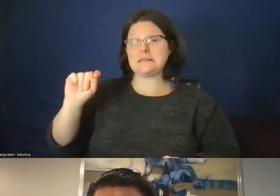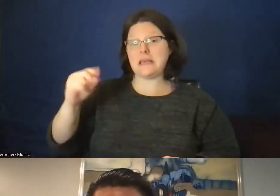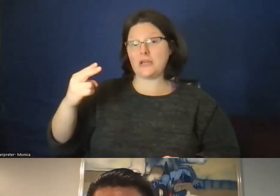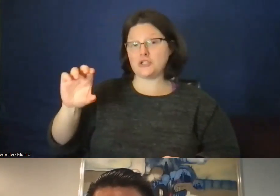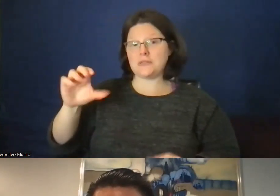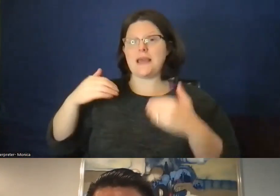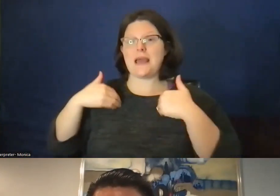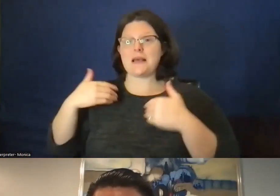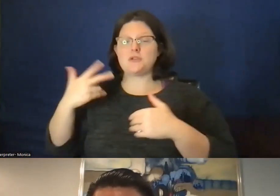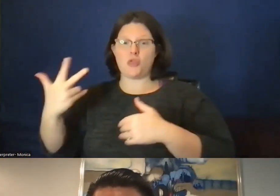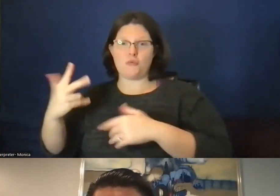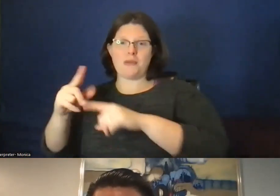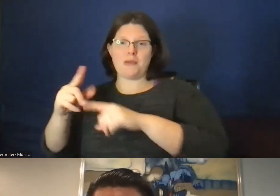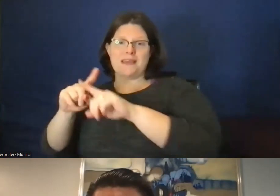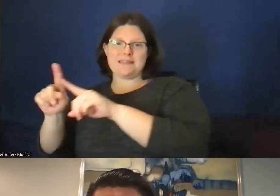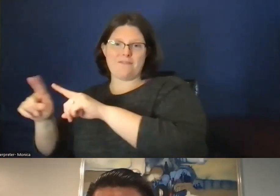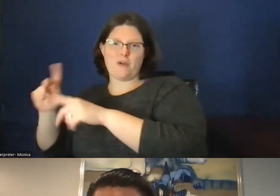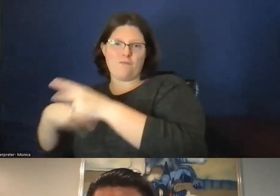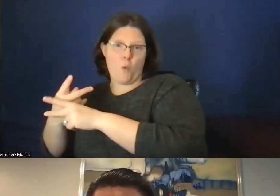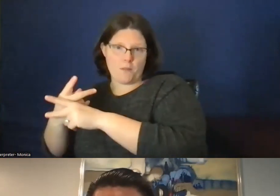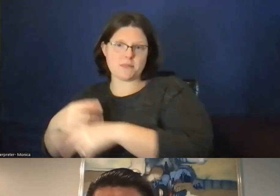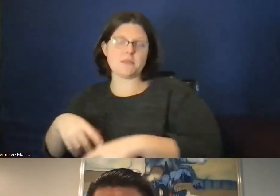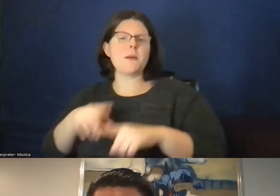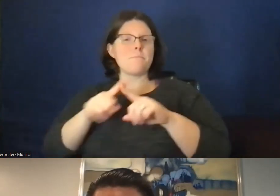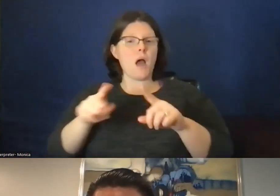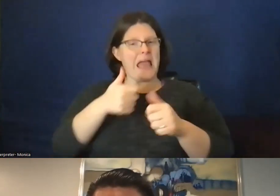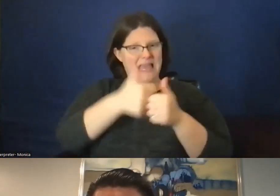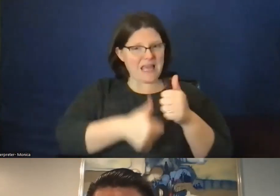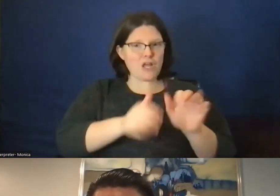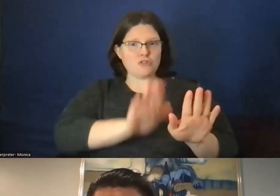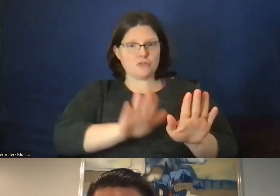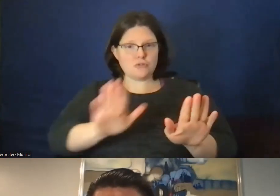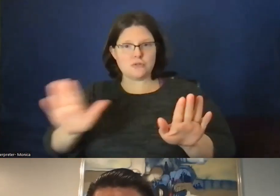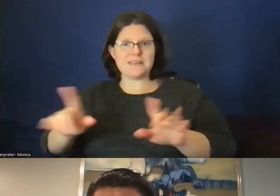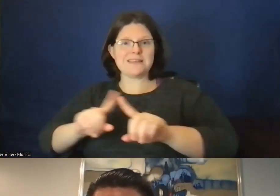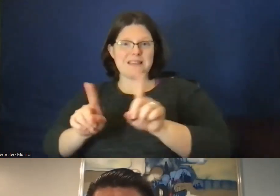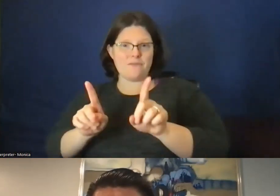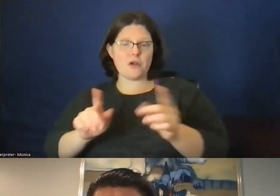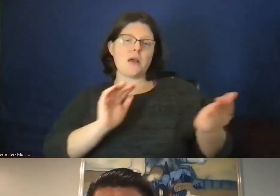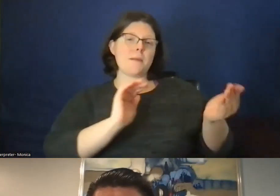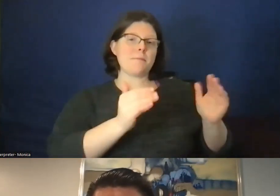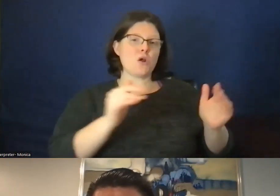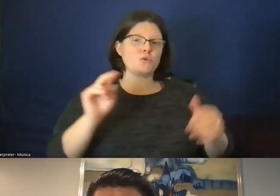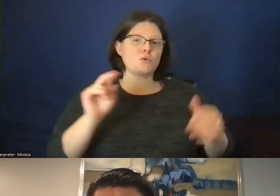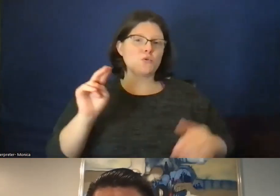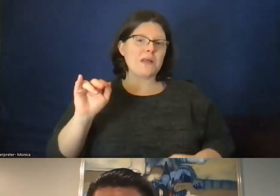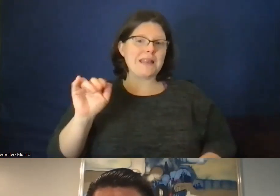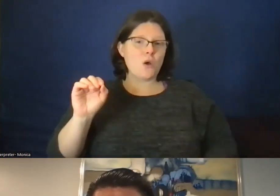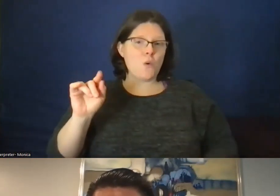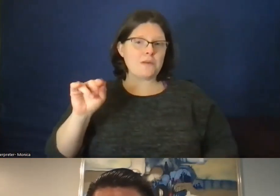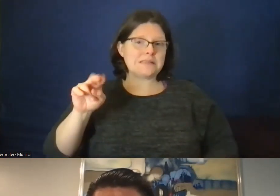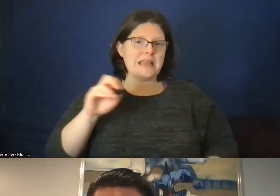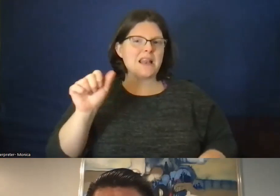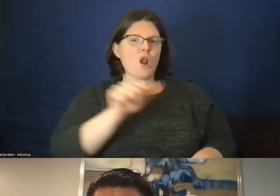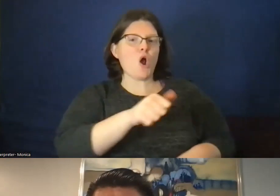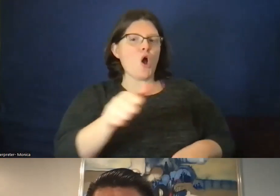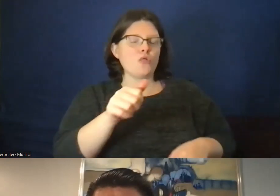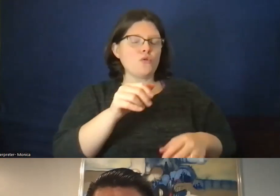least 3 forms. So they are different than nicotine and others. So